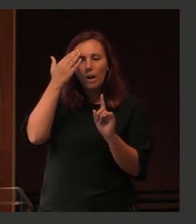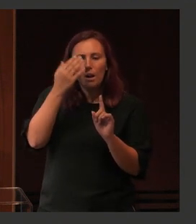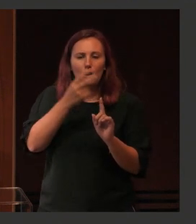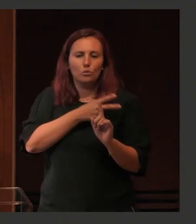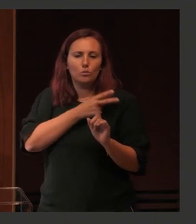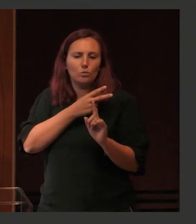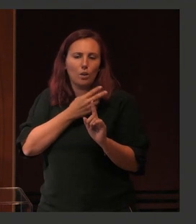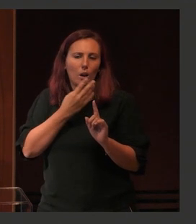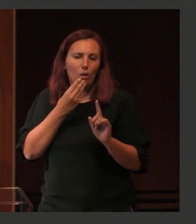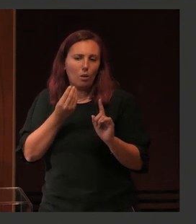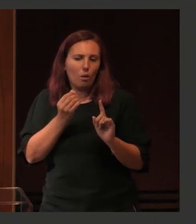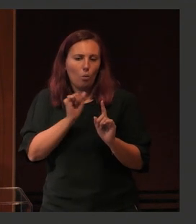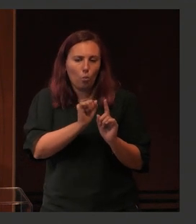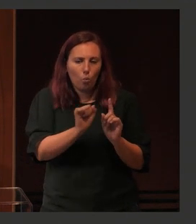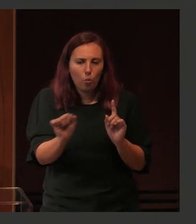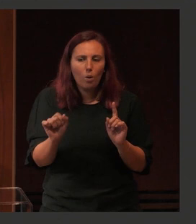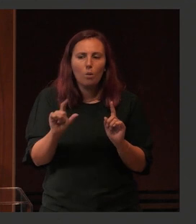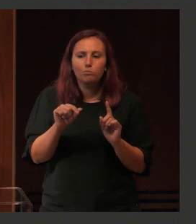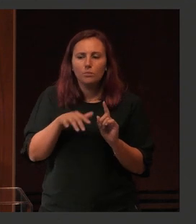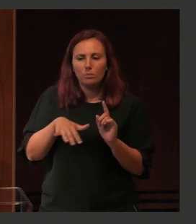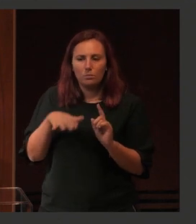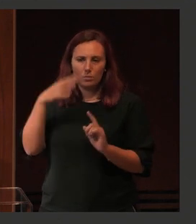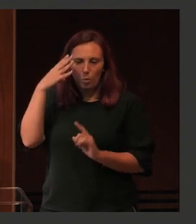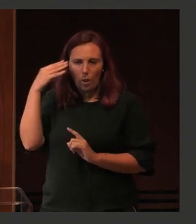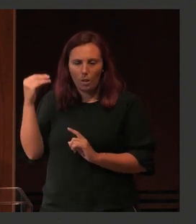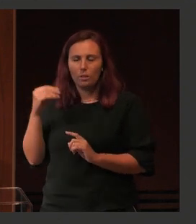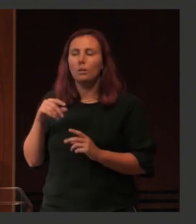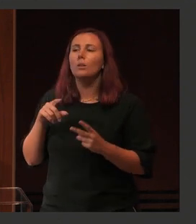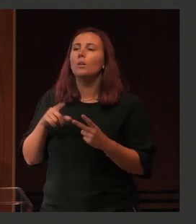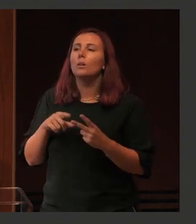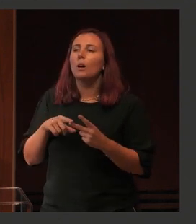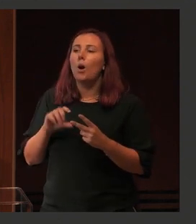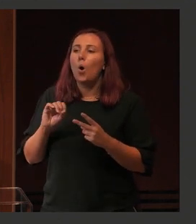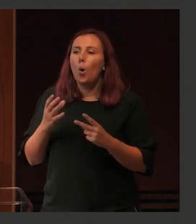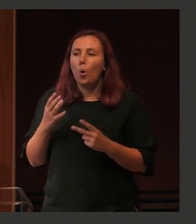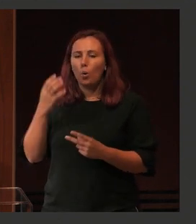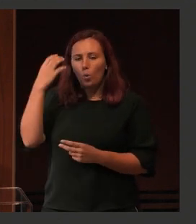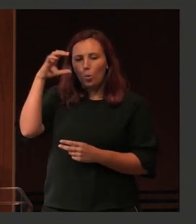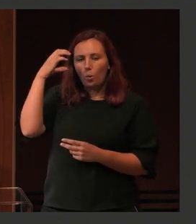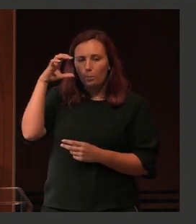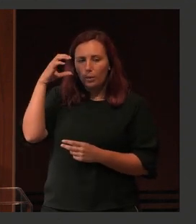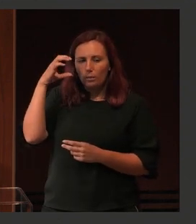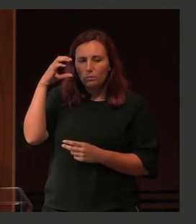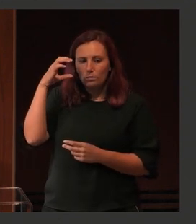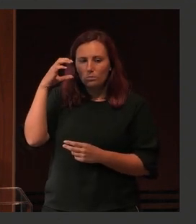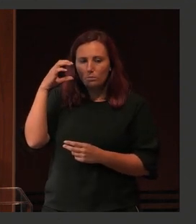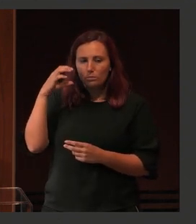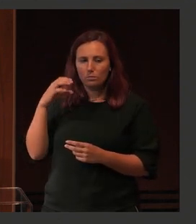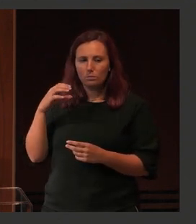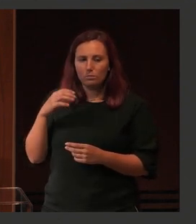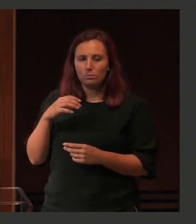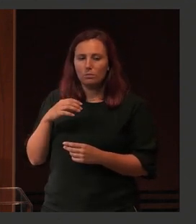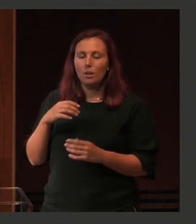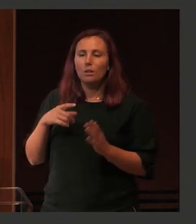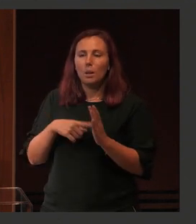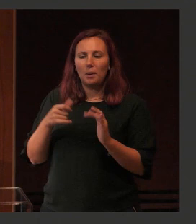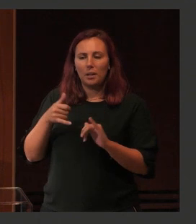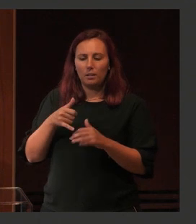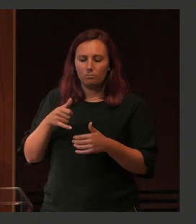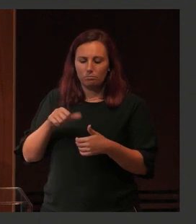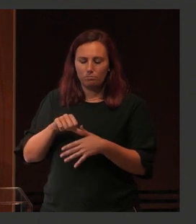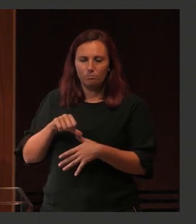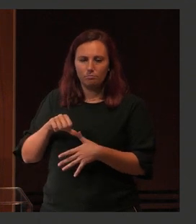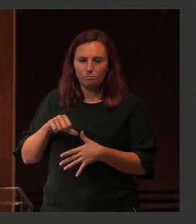Netherlands. Or that is something from Colombia, also Latin America. School librarians and